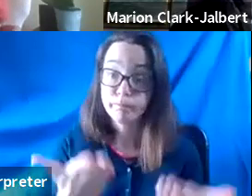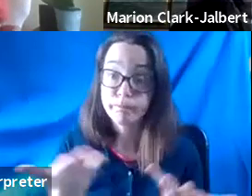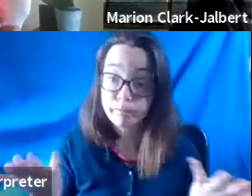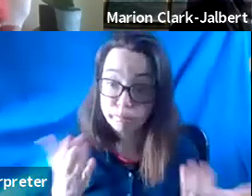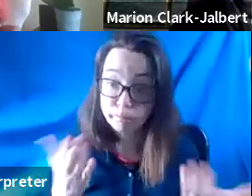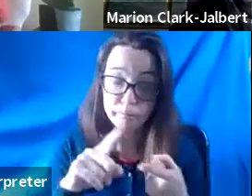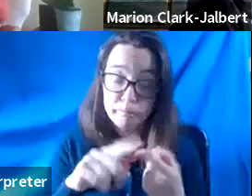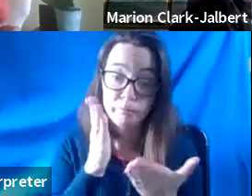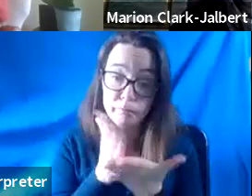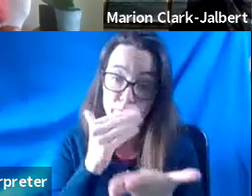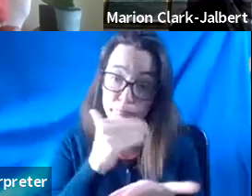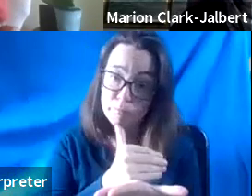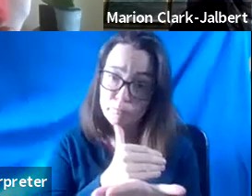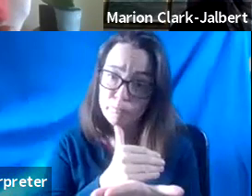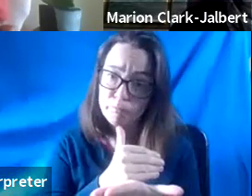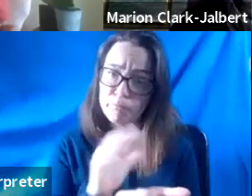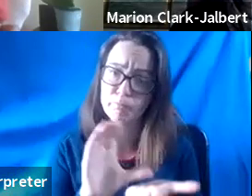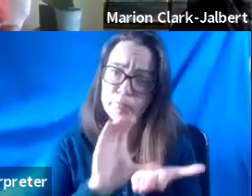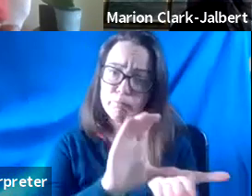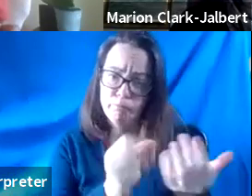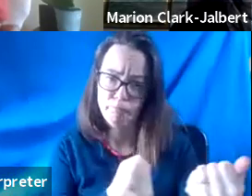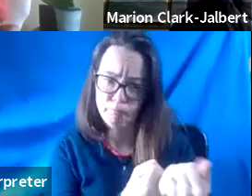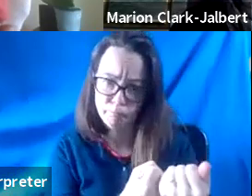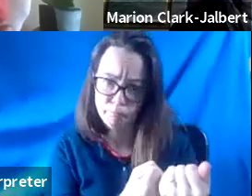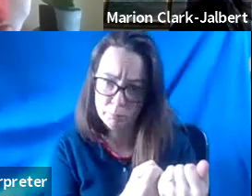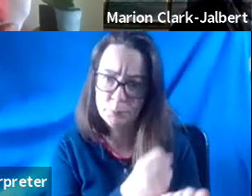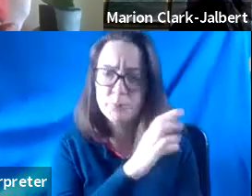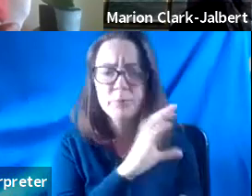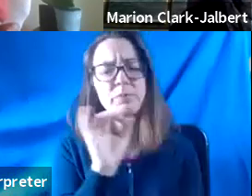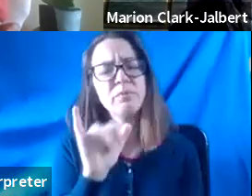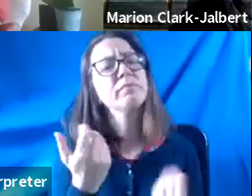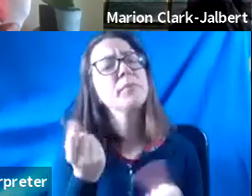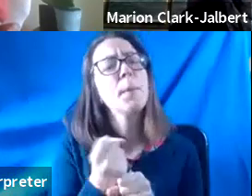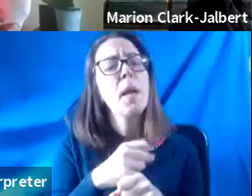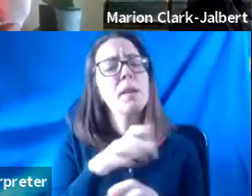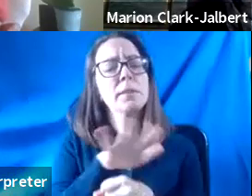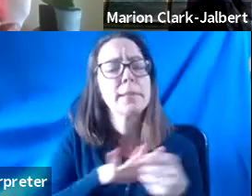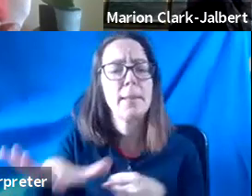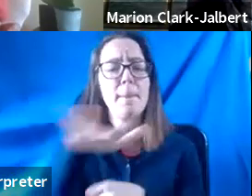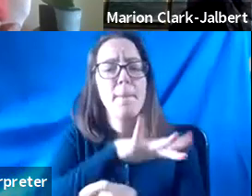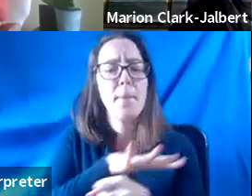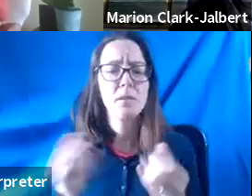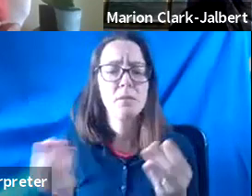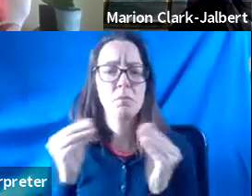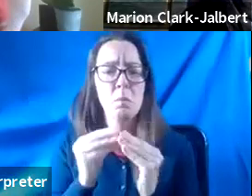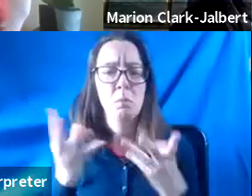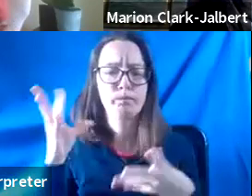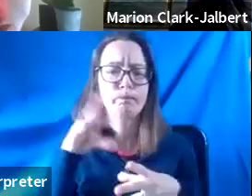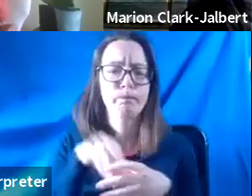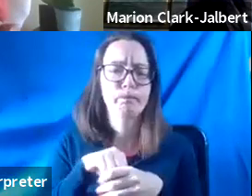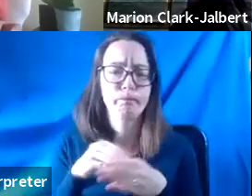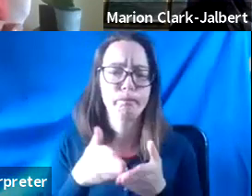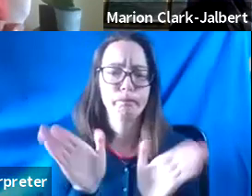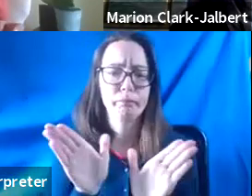budget to support their implementation, and they're designed to make our spaces more inclusive. But then Amy replies, well, you